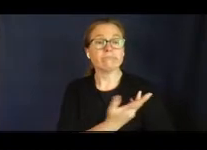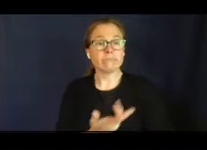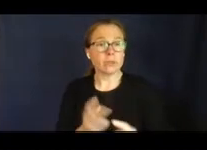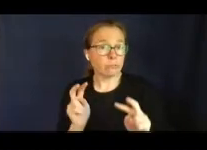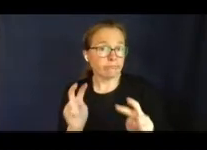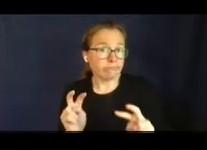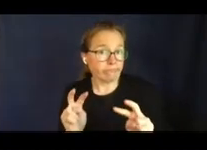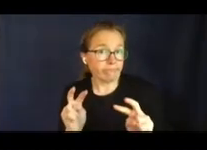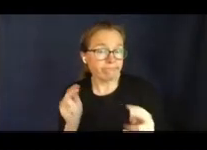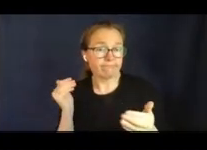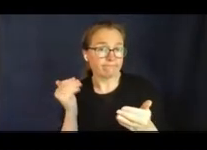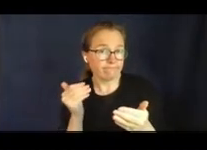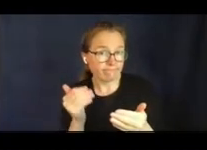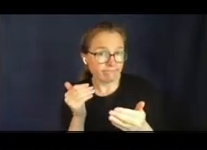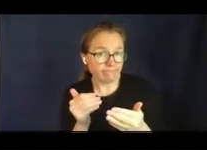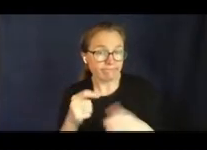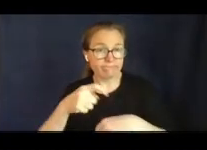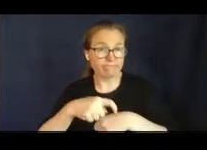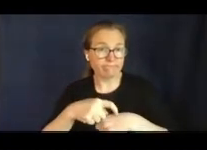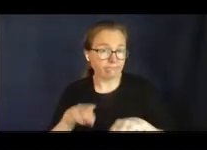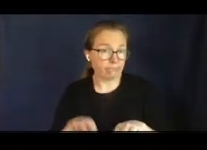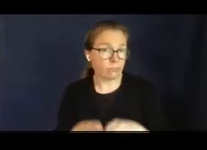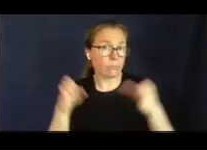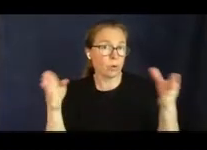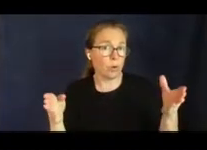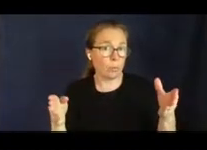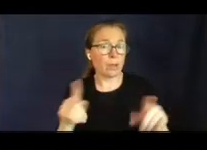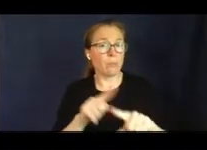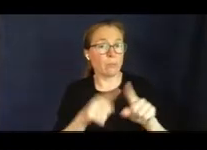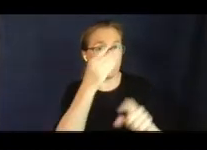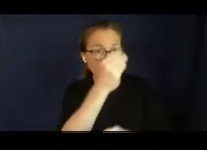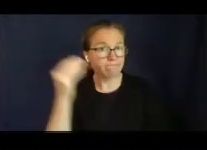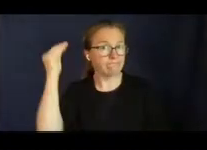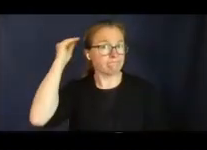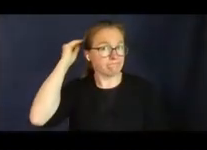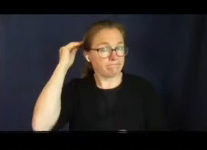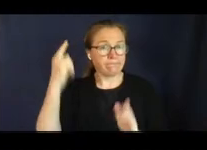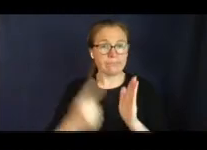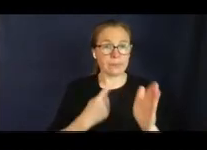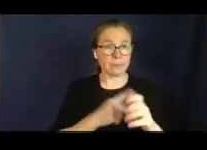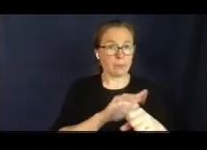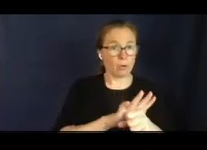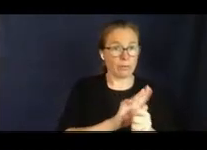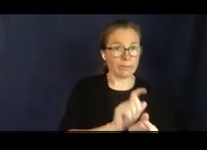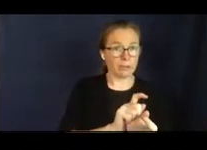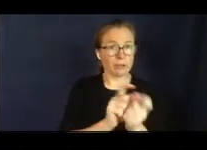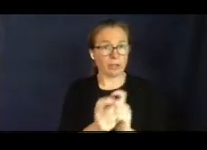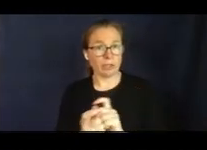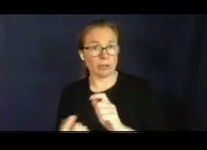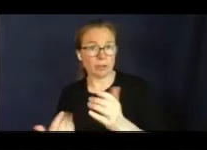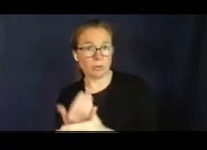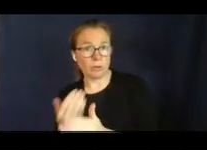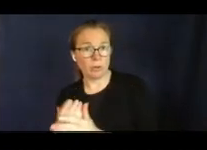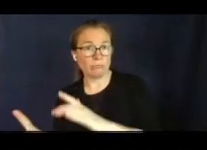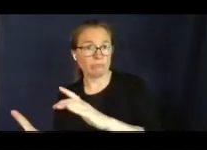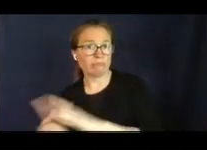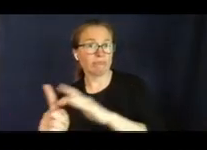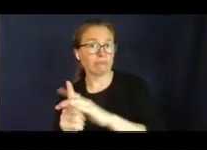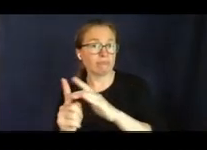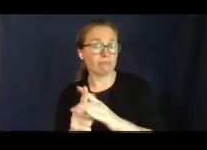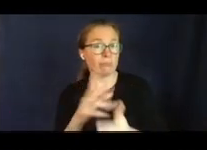close. We have to be mindful about the impact of the variants. We have to think about lessons learned as we go into the future. But I